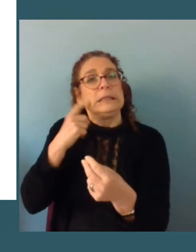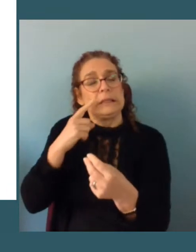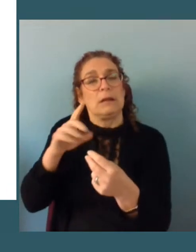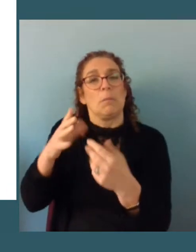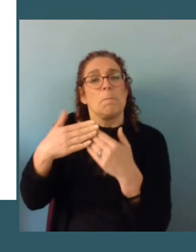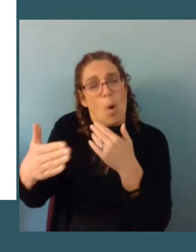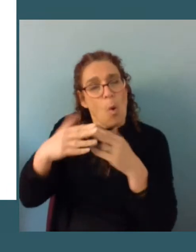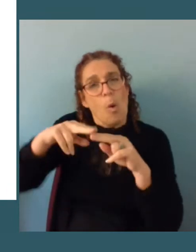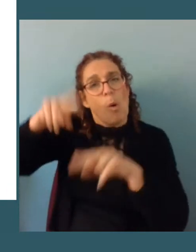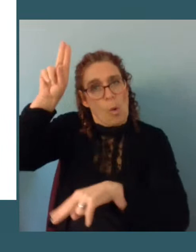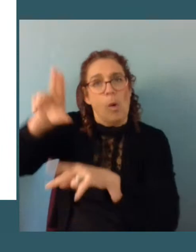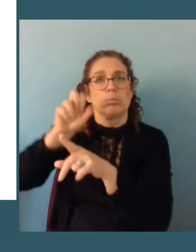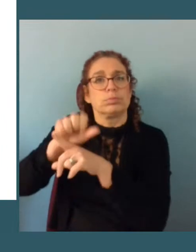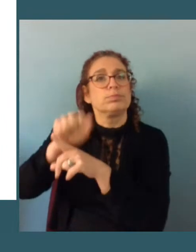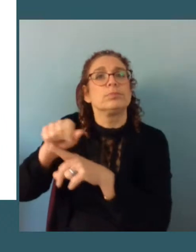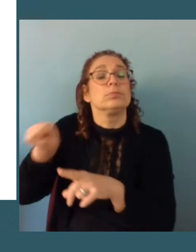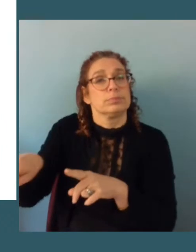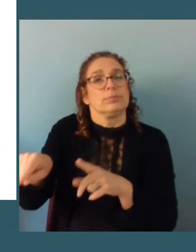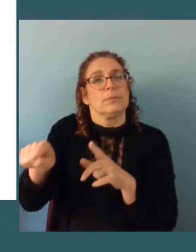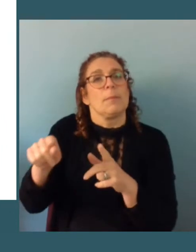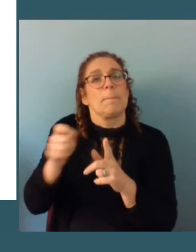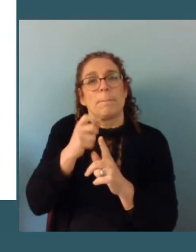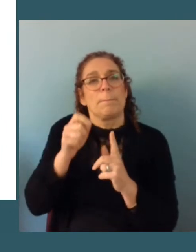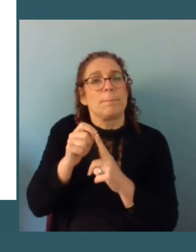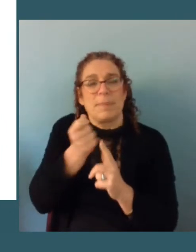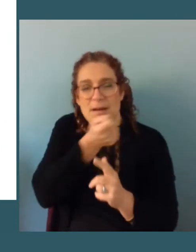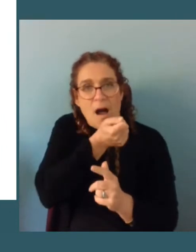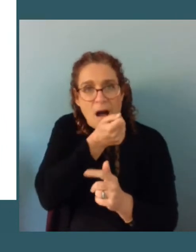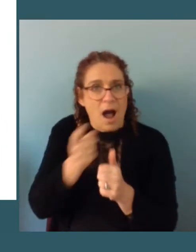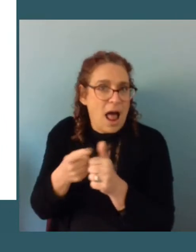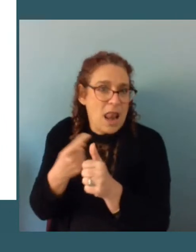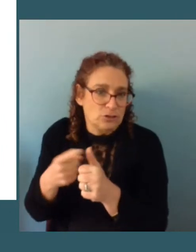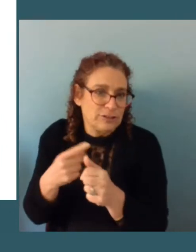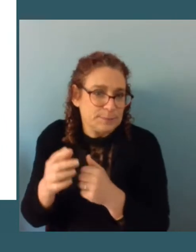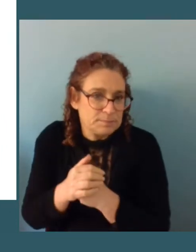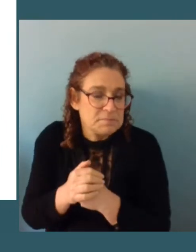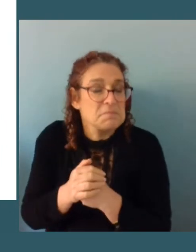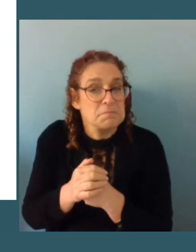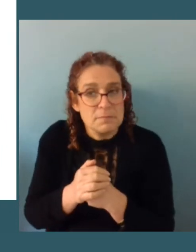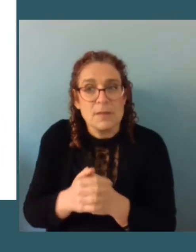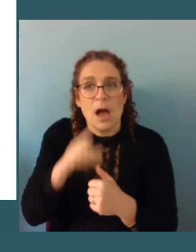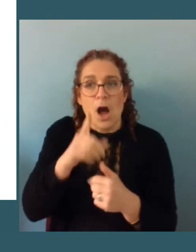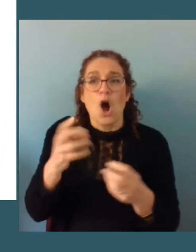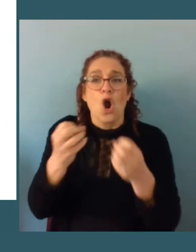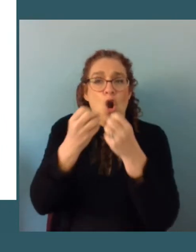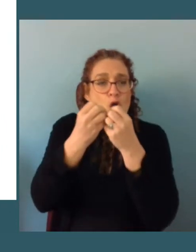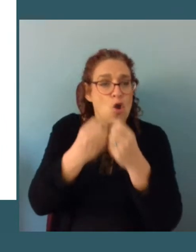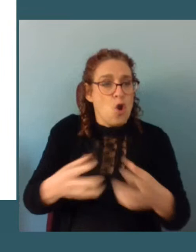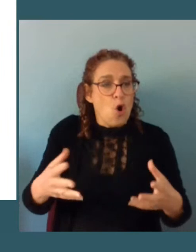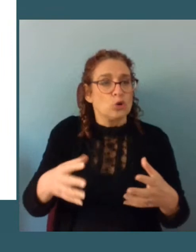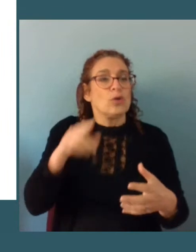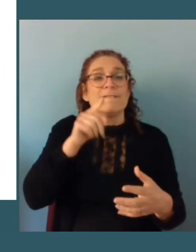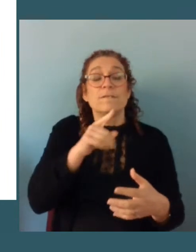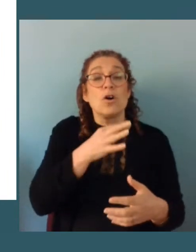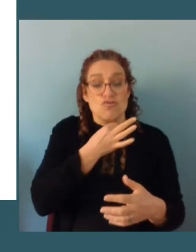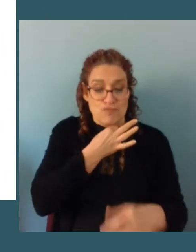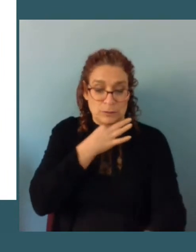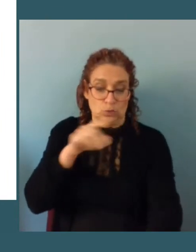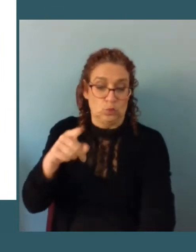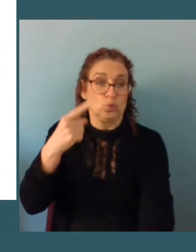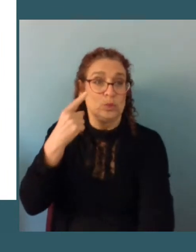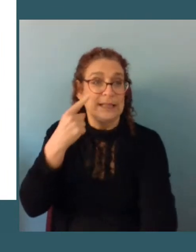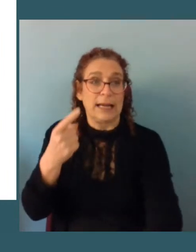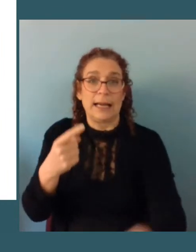A recent publication has tried to pull lots of risk factors, which are shown in the figure as